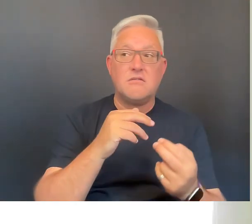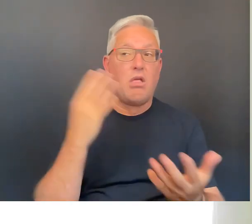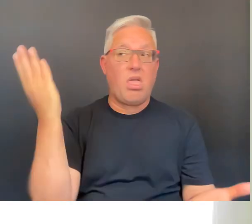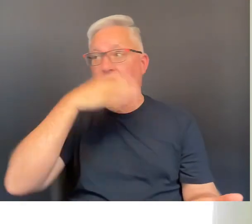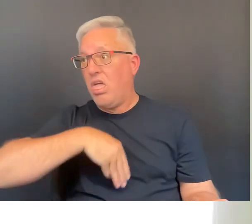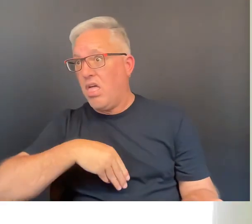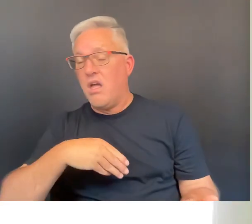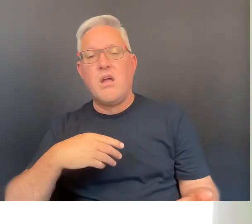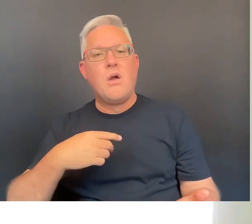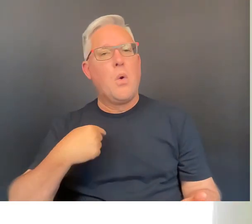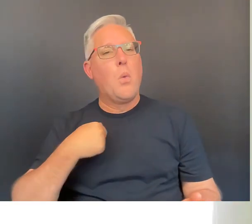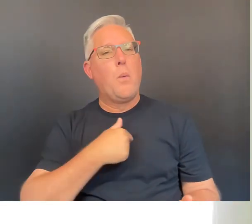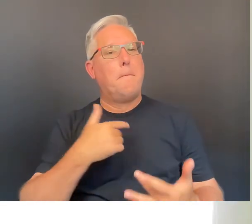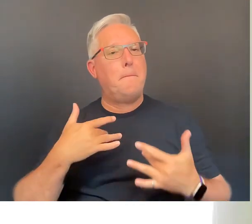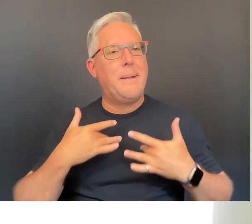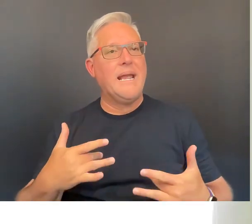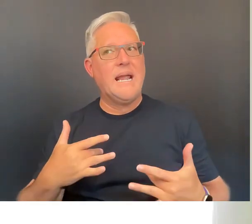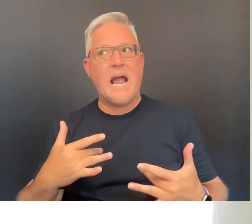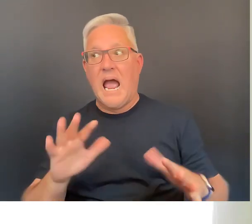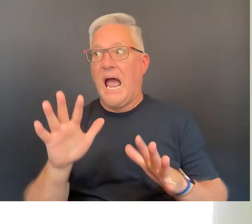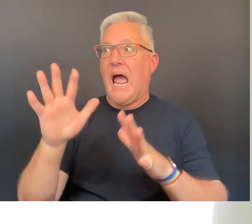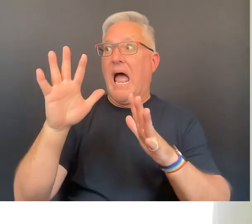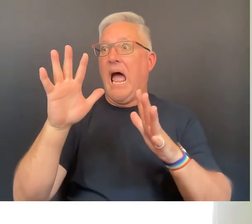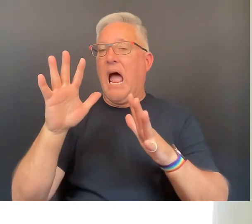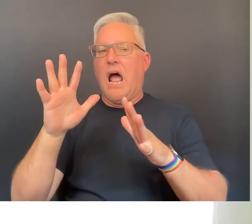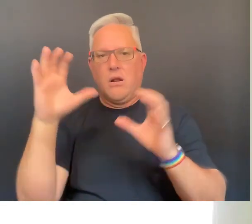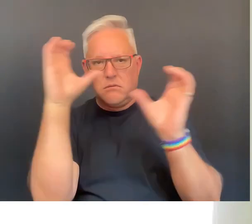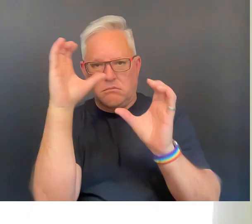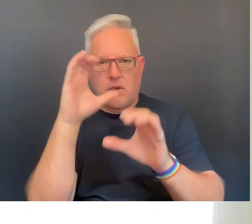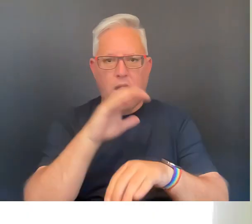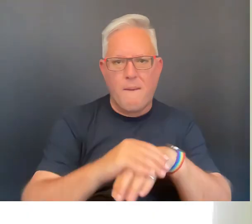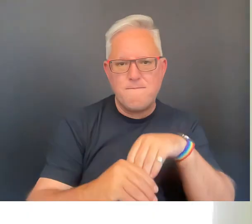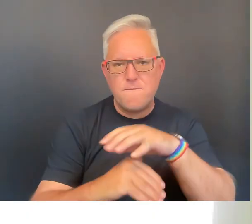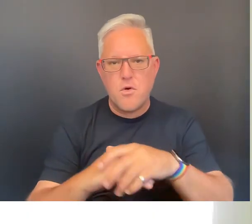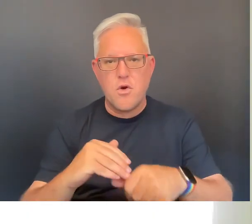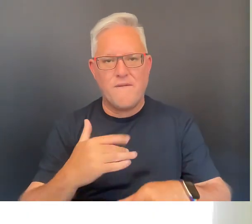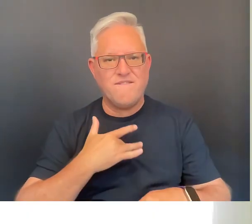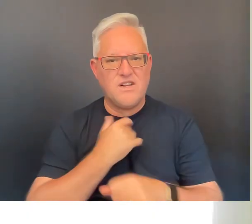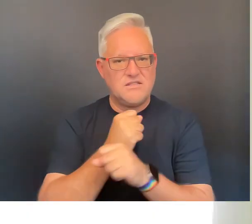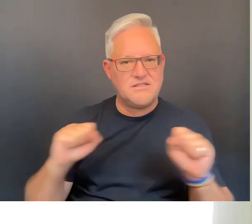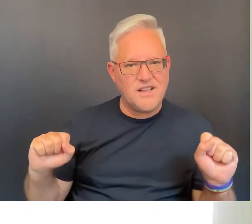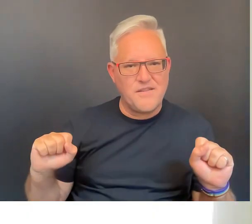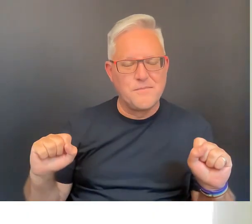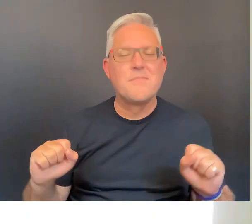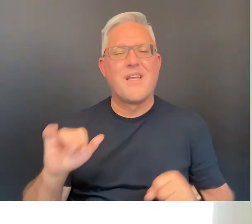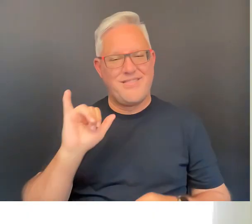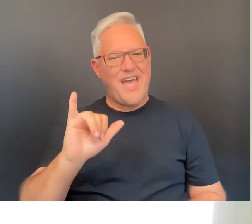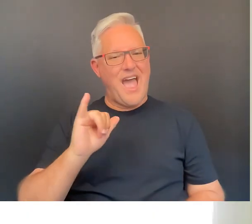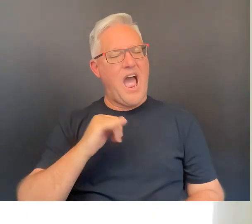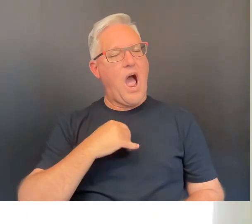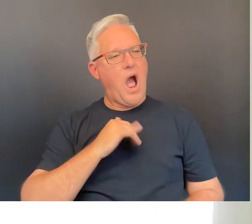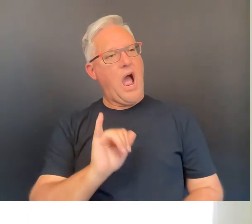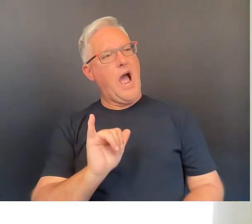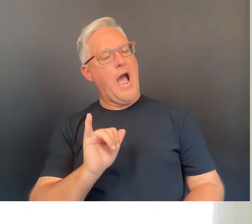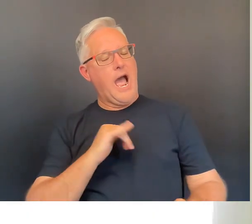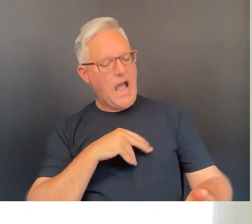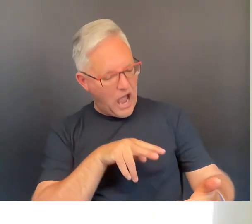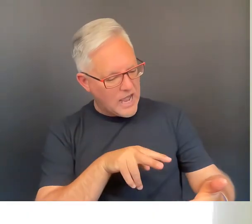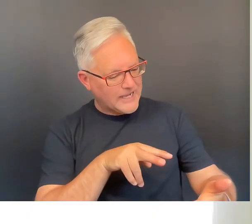of comfort, places of security. And so that's one of the unique things I have learned is I had